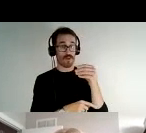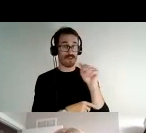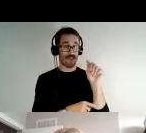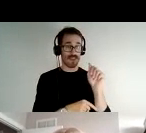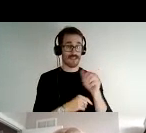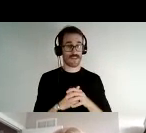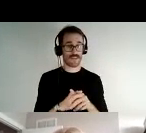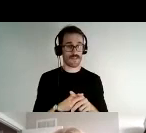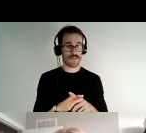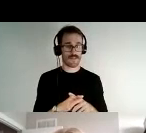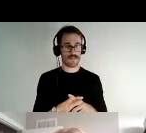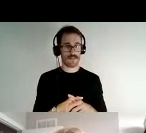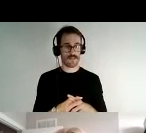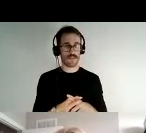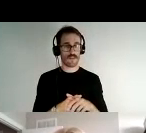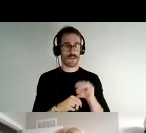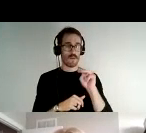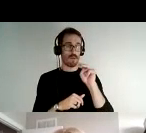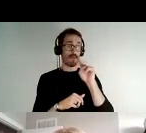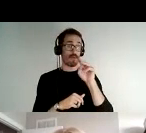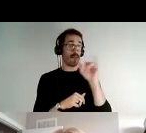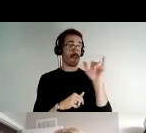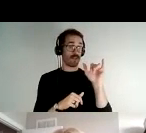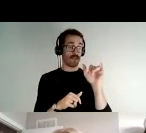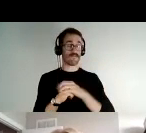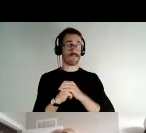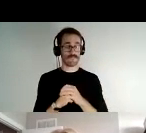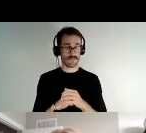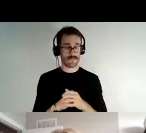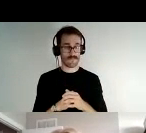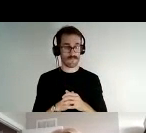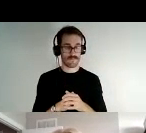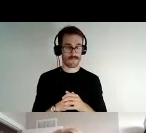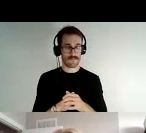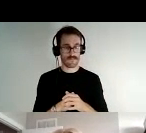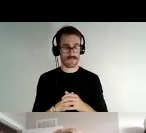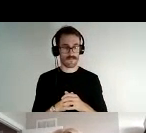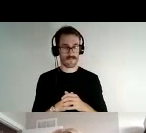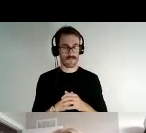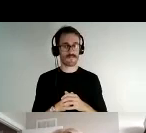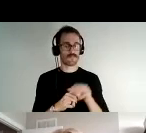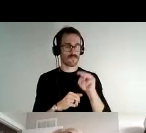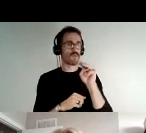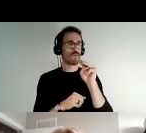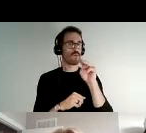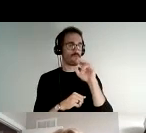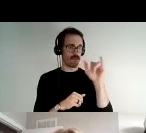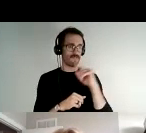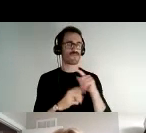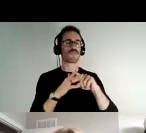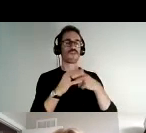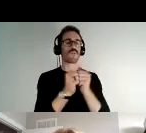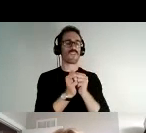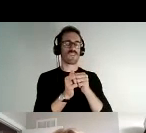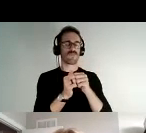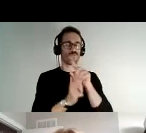the question? Perfect, thank you. I just didn't know if you wanted to do the poll first, but we can definitely dive into the questions.